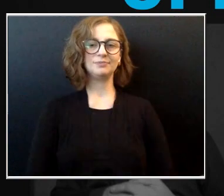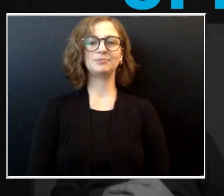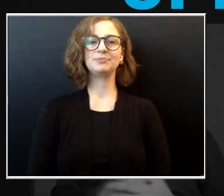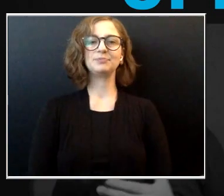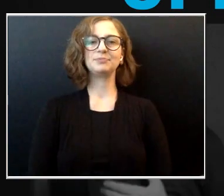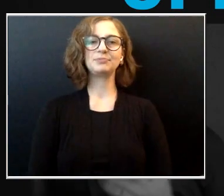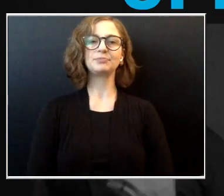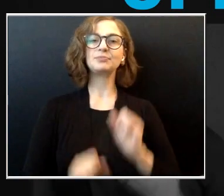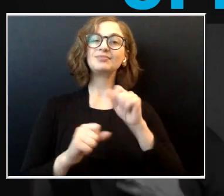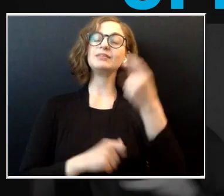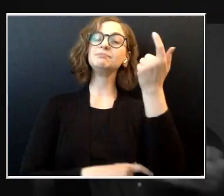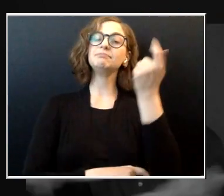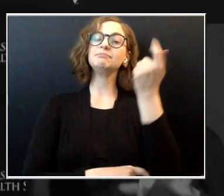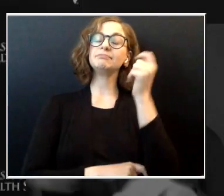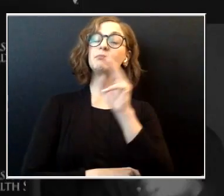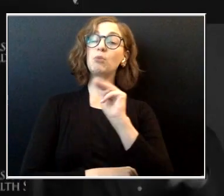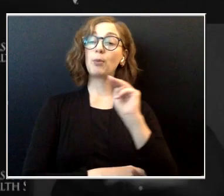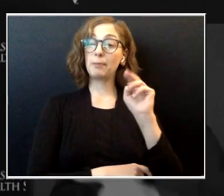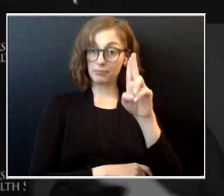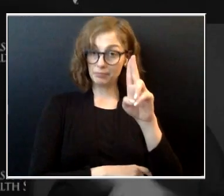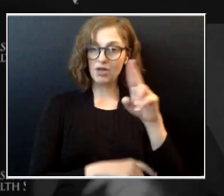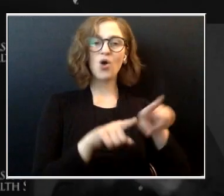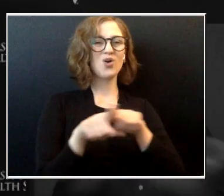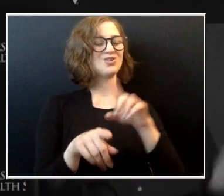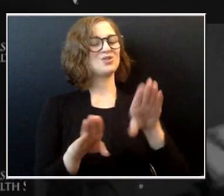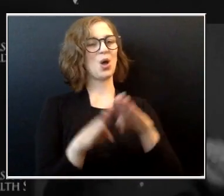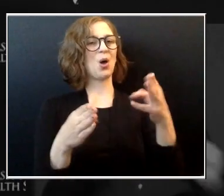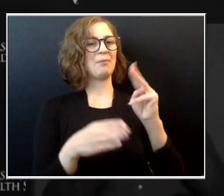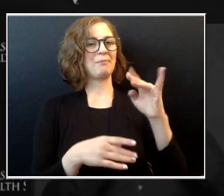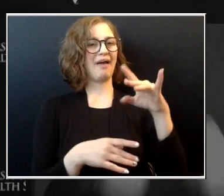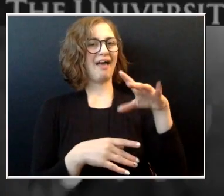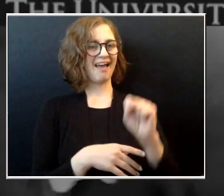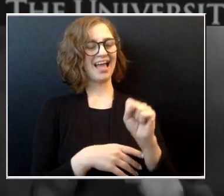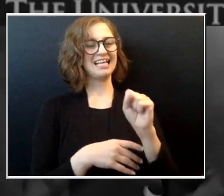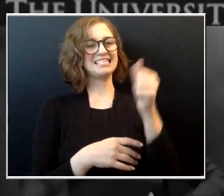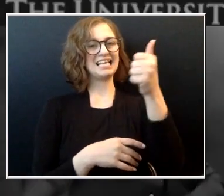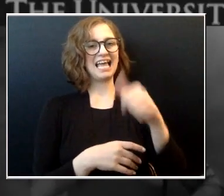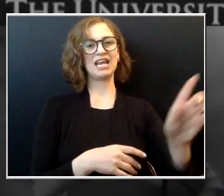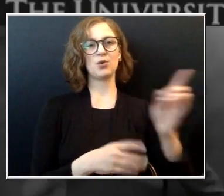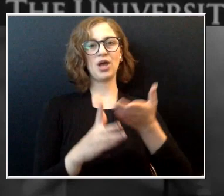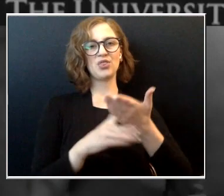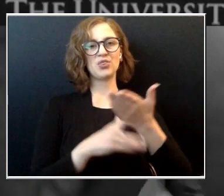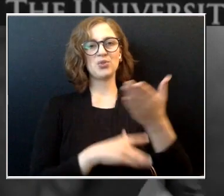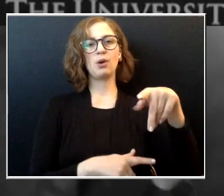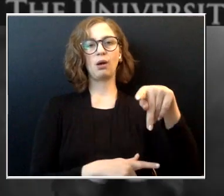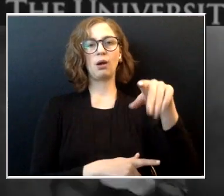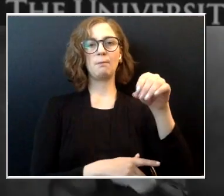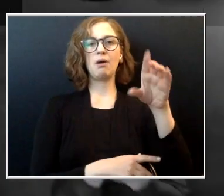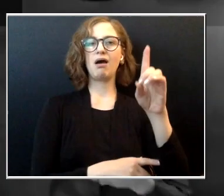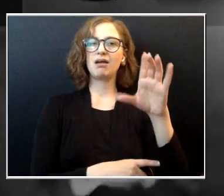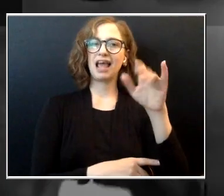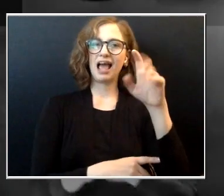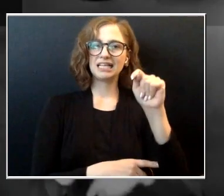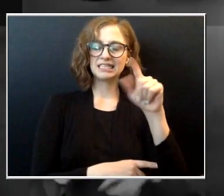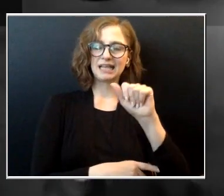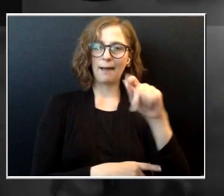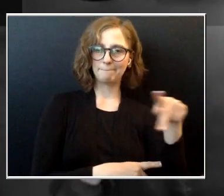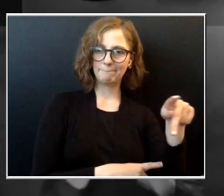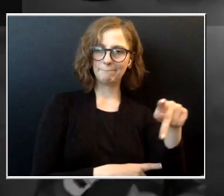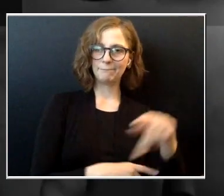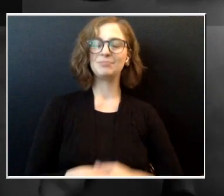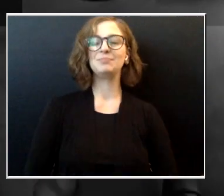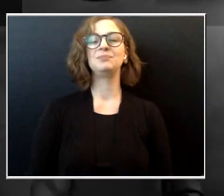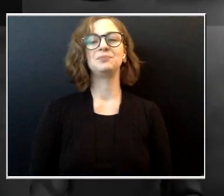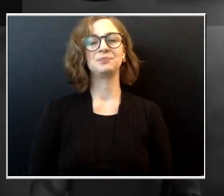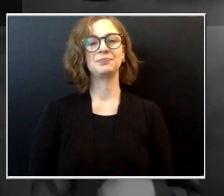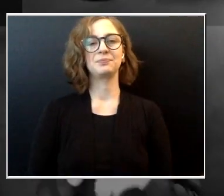Subscribe to our morning medical update and Open Mics with Dr. Stites podcasts. Now, everywhere podcasts are available.